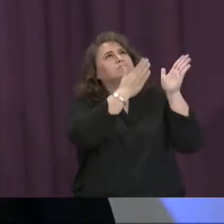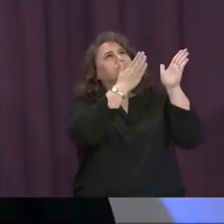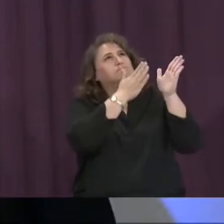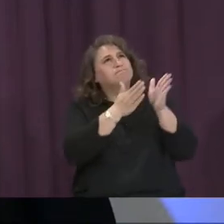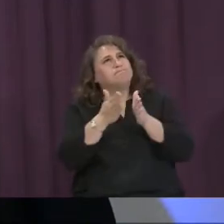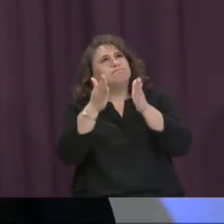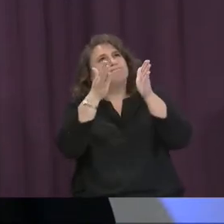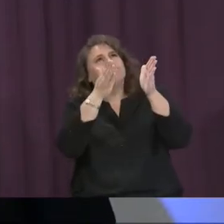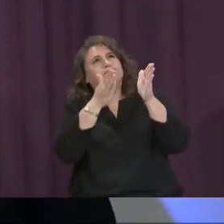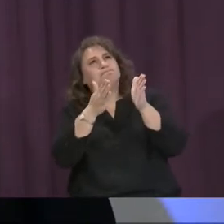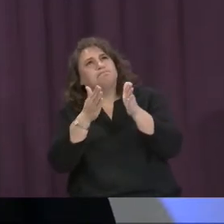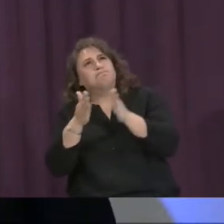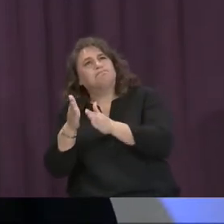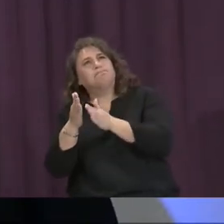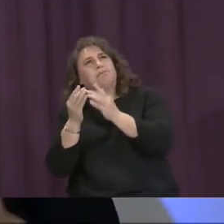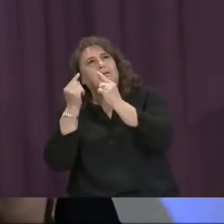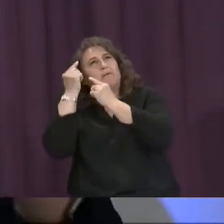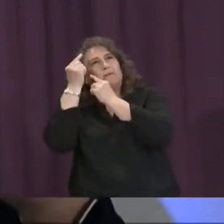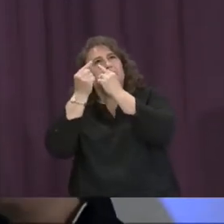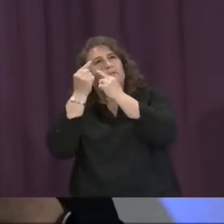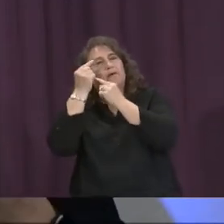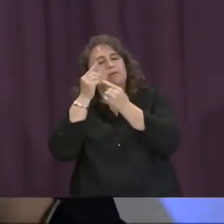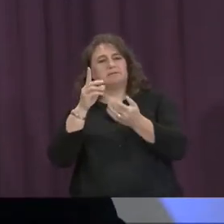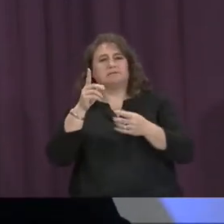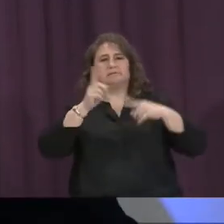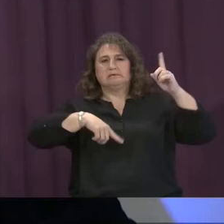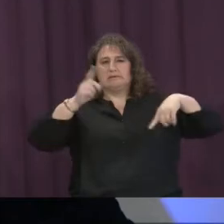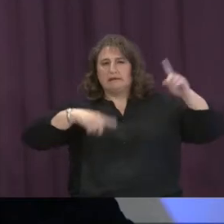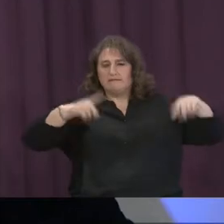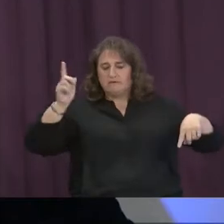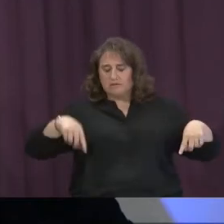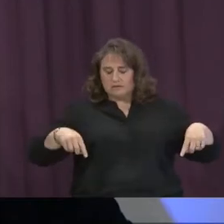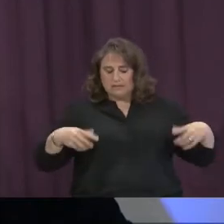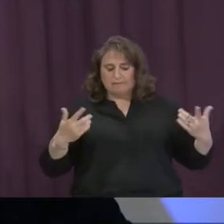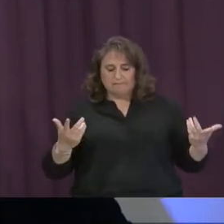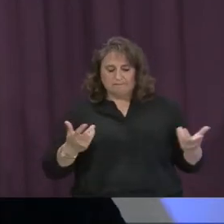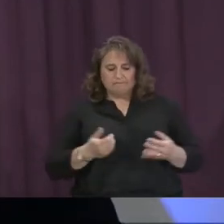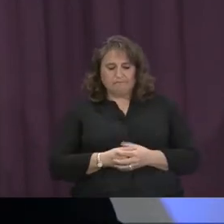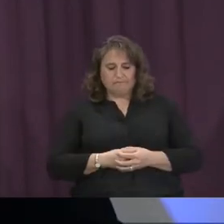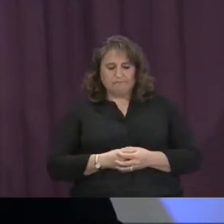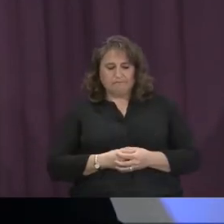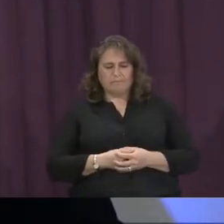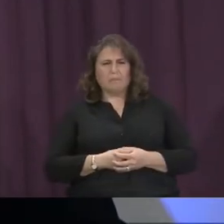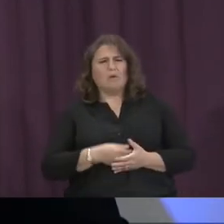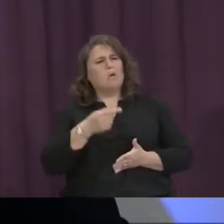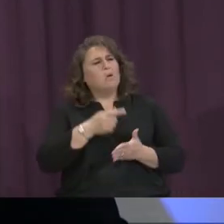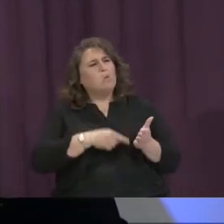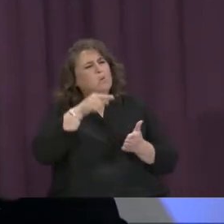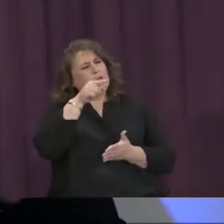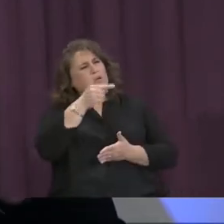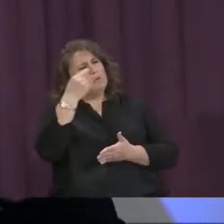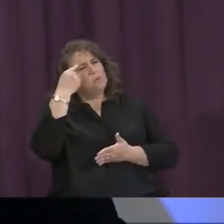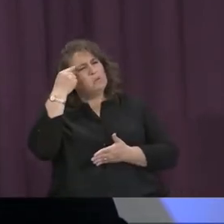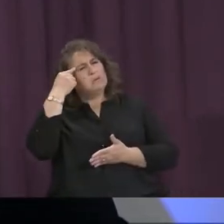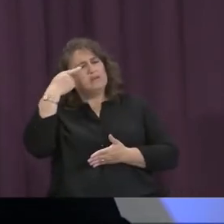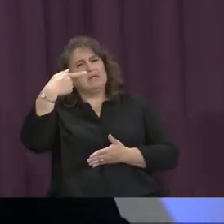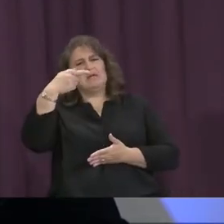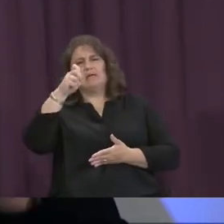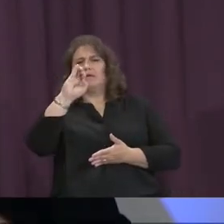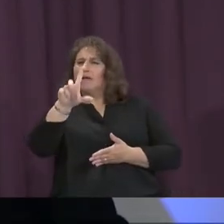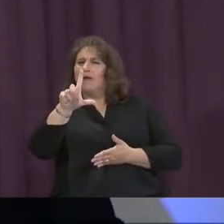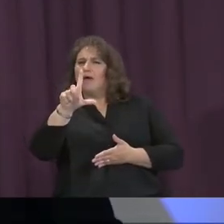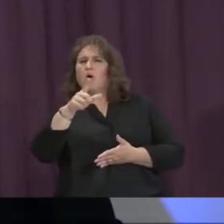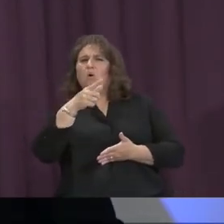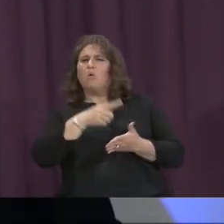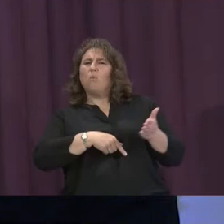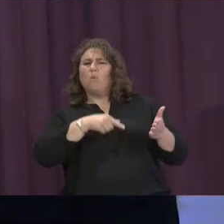But I guess, you know, it's such a big quote. Are there anything that stands out? You know, maybe, Gail, do you have anything in